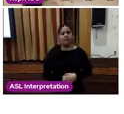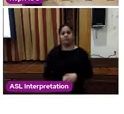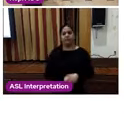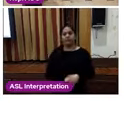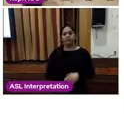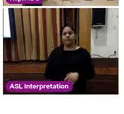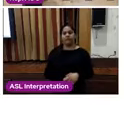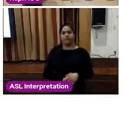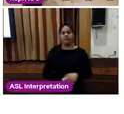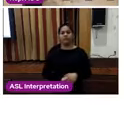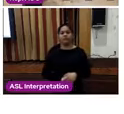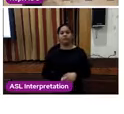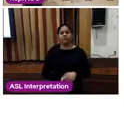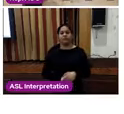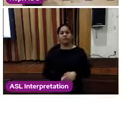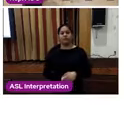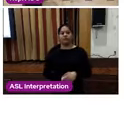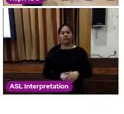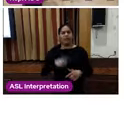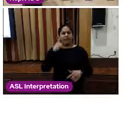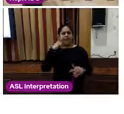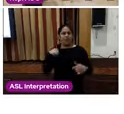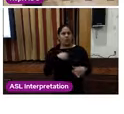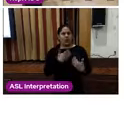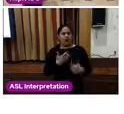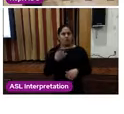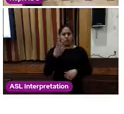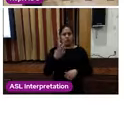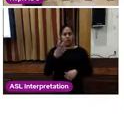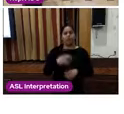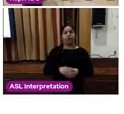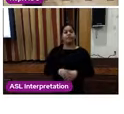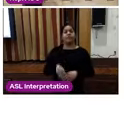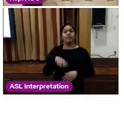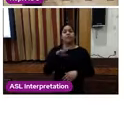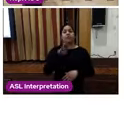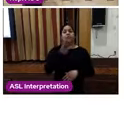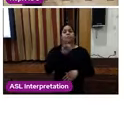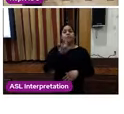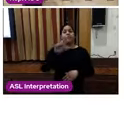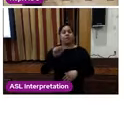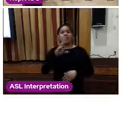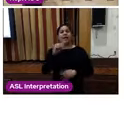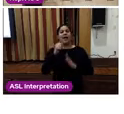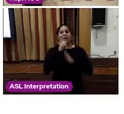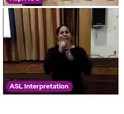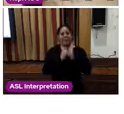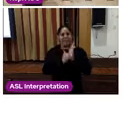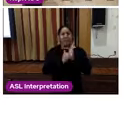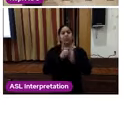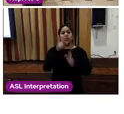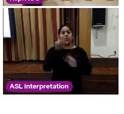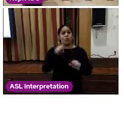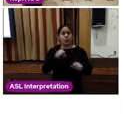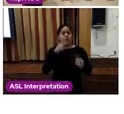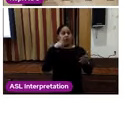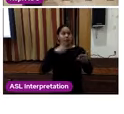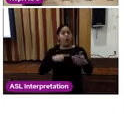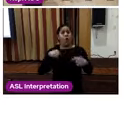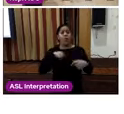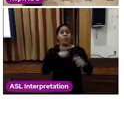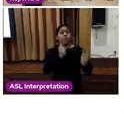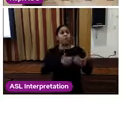And let's see, yeah, we just got two more here. Bills and amendments, you can look them up. We've introduced 16 bills and